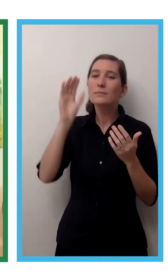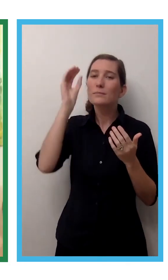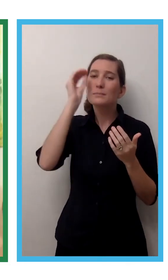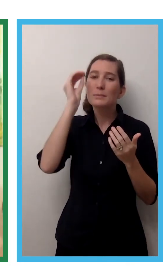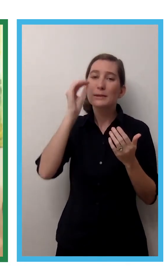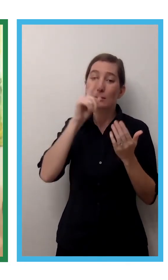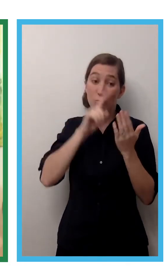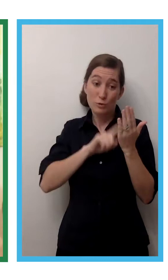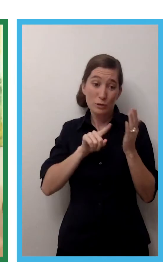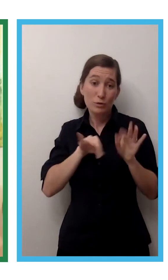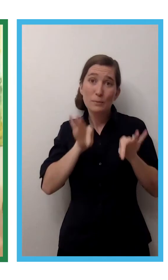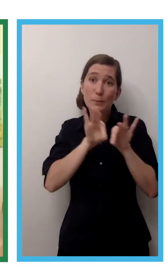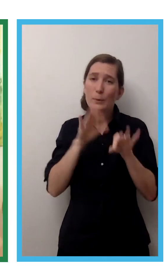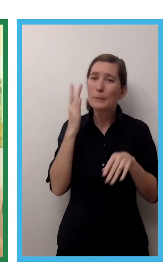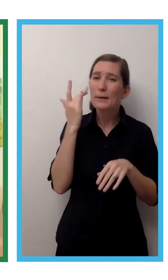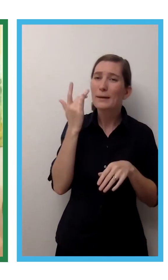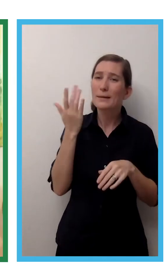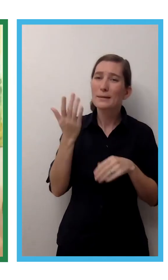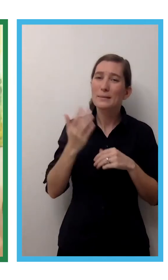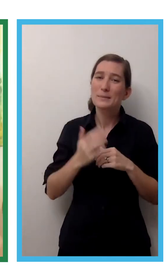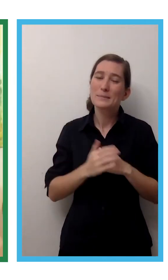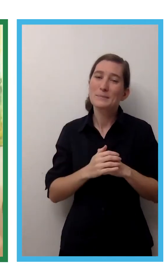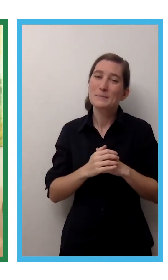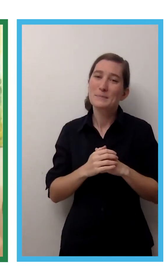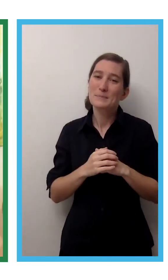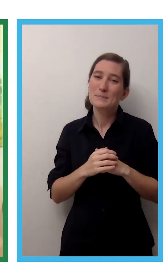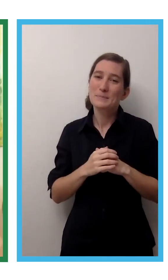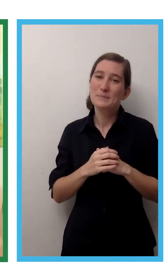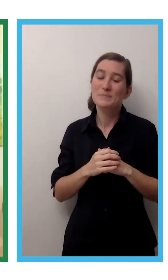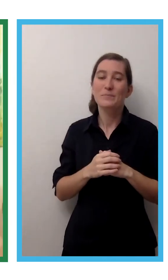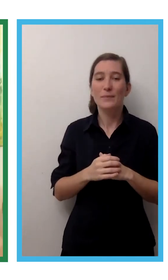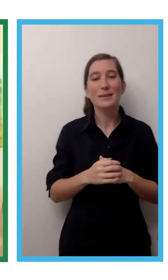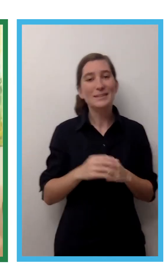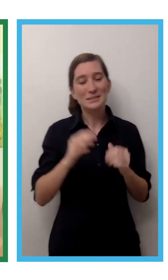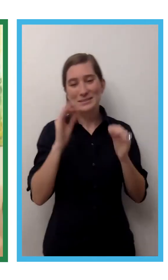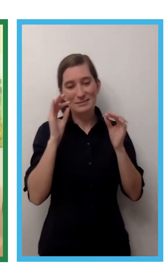research is the data that makes your next step credible.